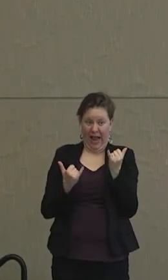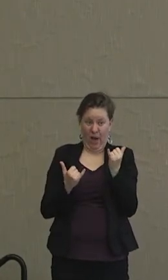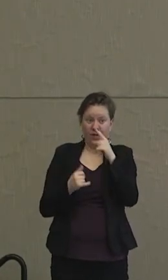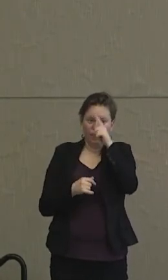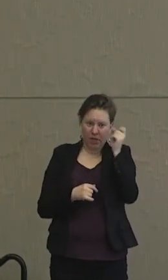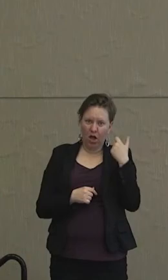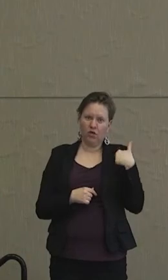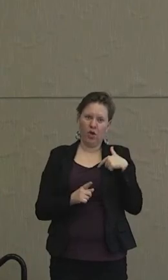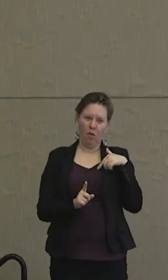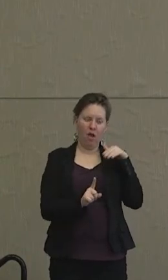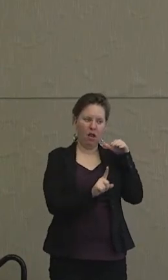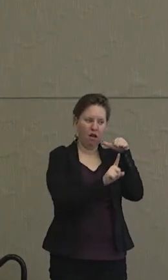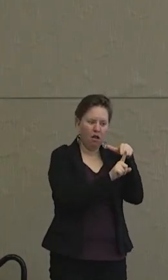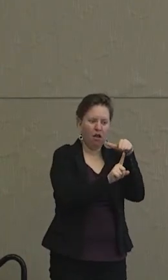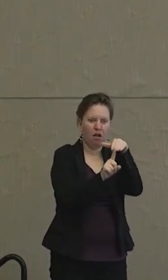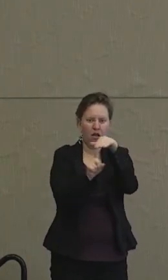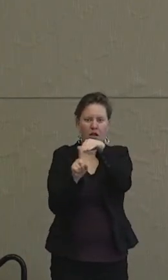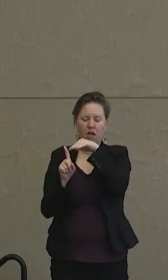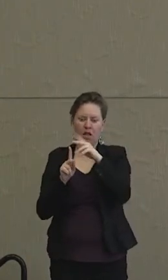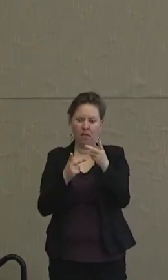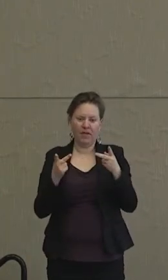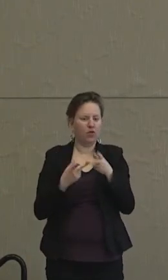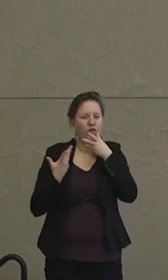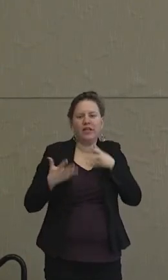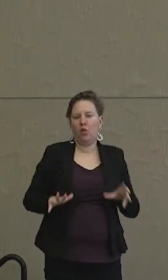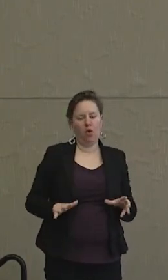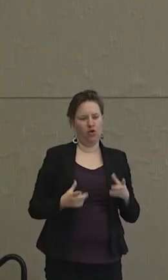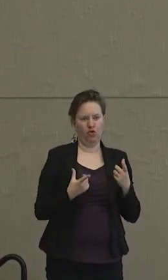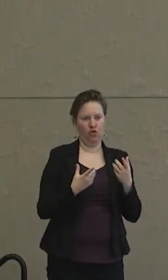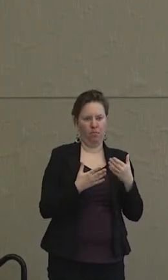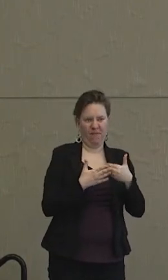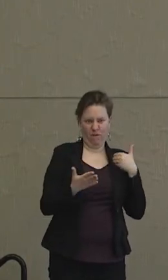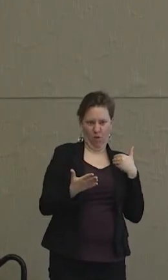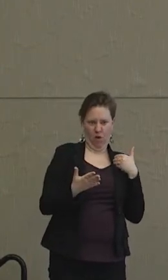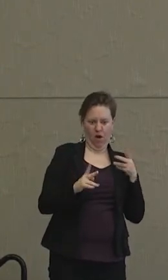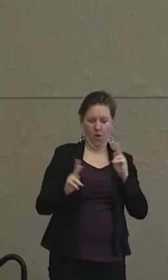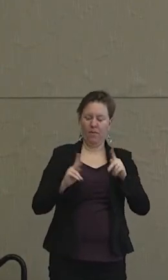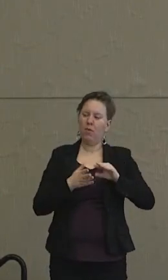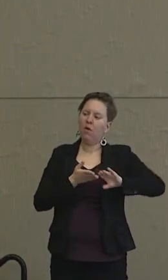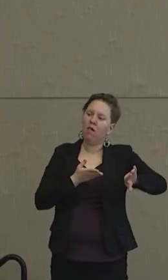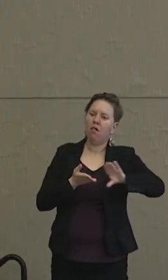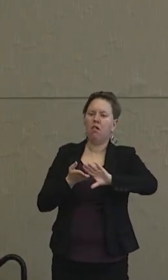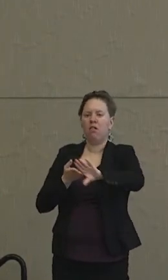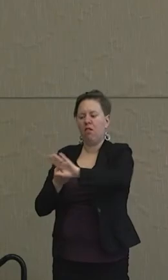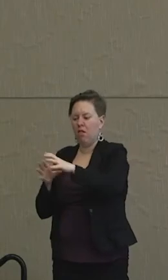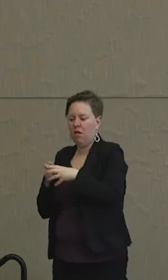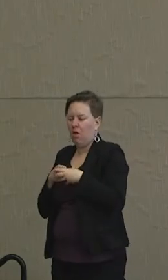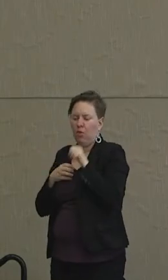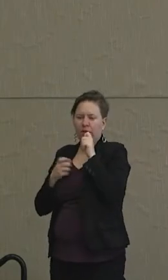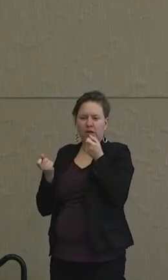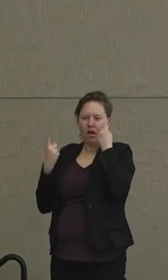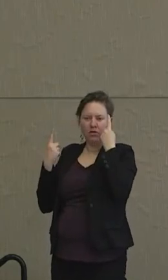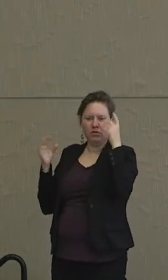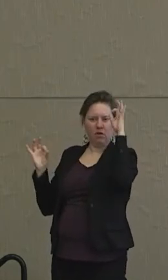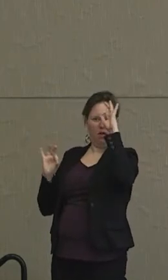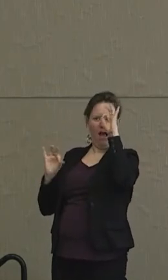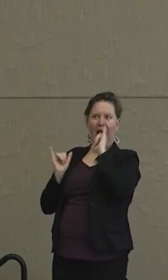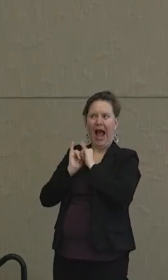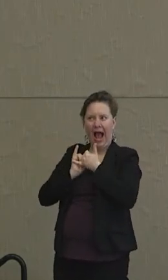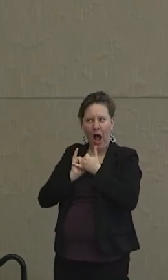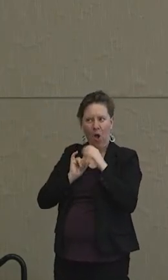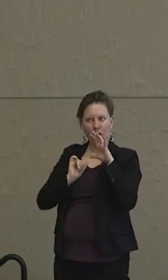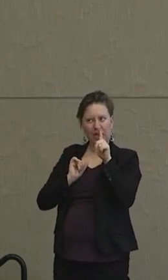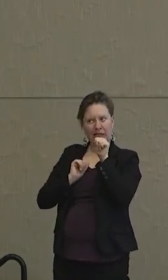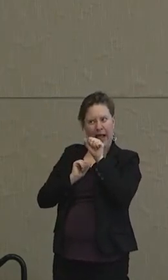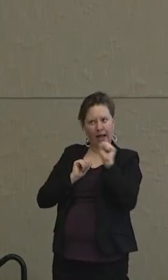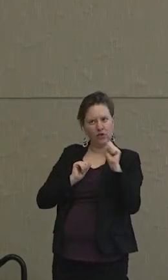to those conversations, those spaces that we didn't want to before, mm-hmm. right? When people were excluded, we didn't understand like how class